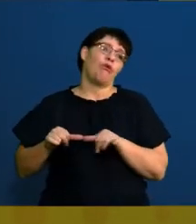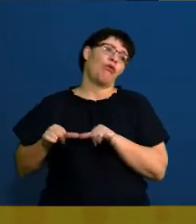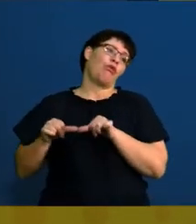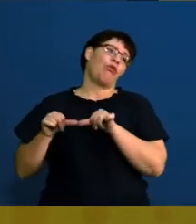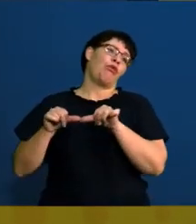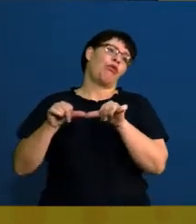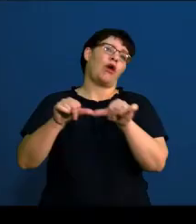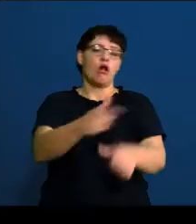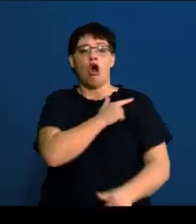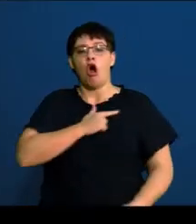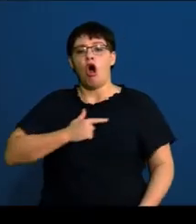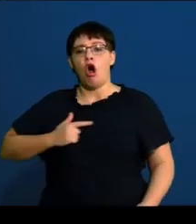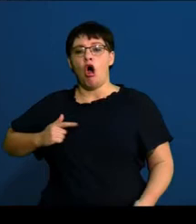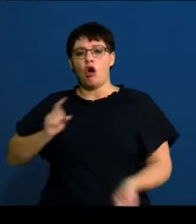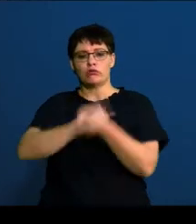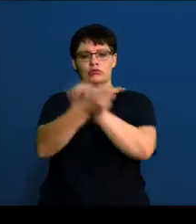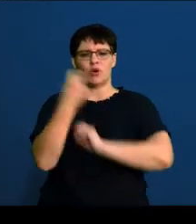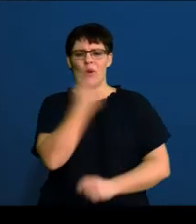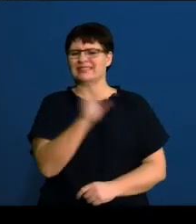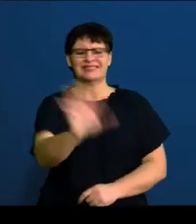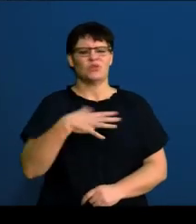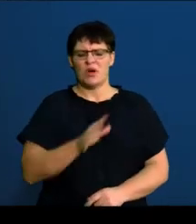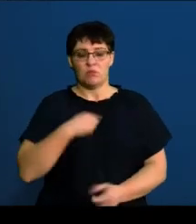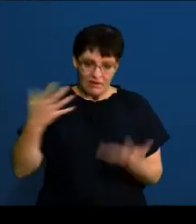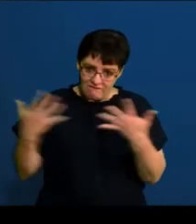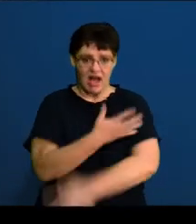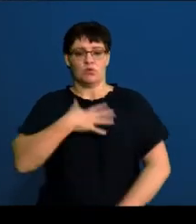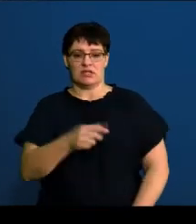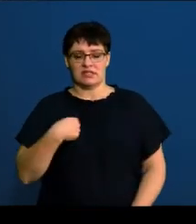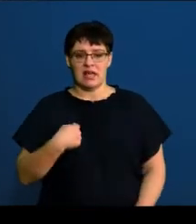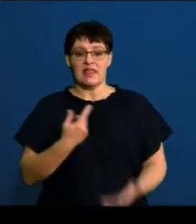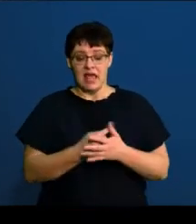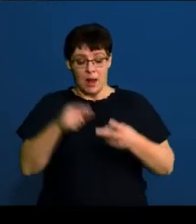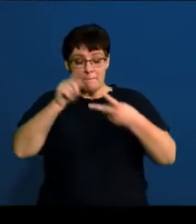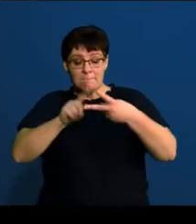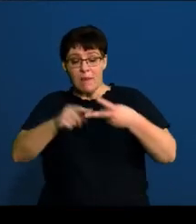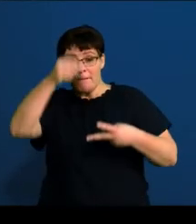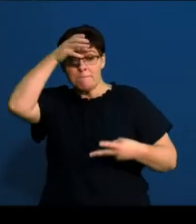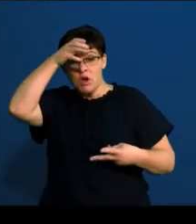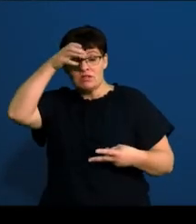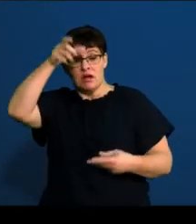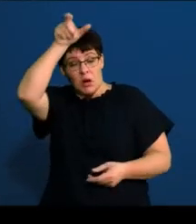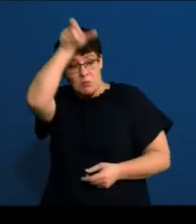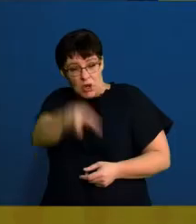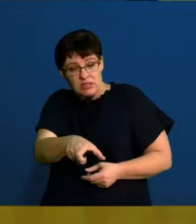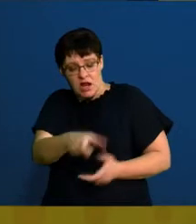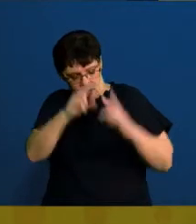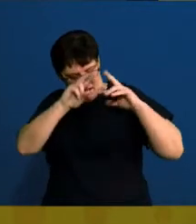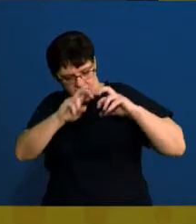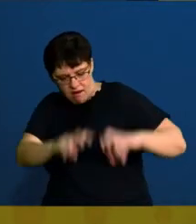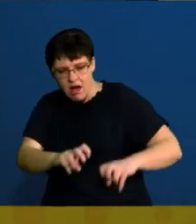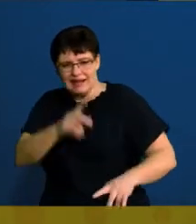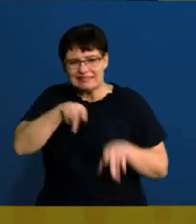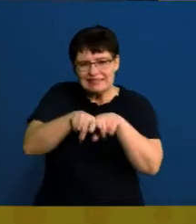to get to where you want it to go to. And then obviously the expert opinion, it means that it's clinically tested, and